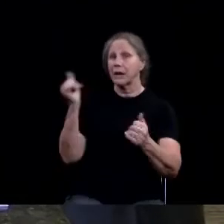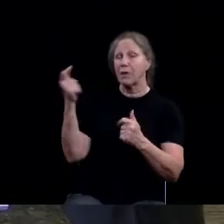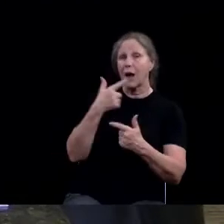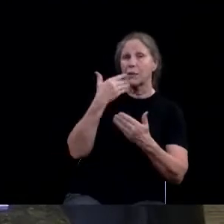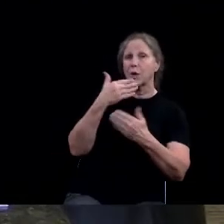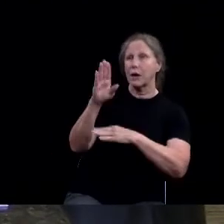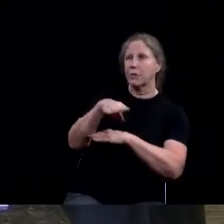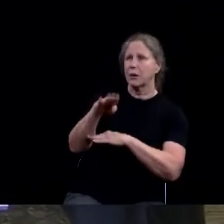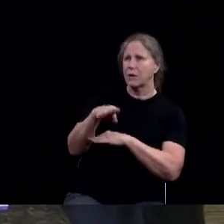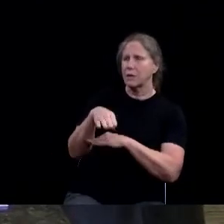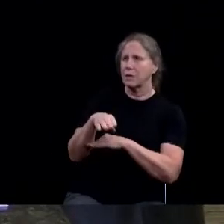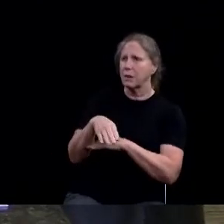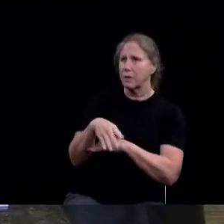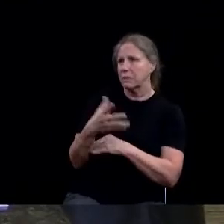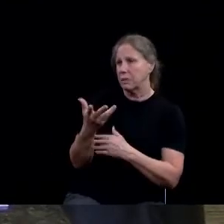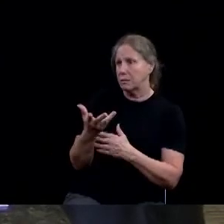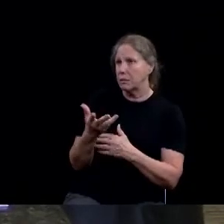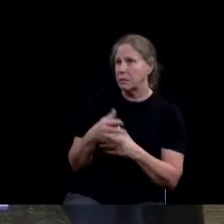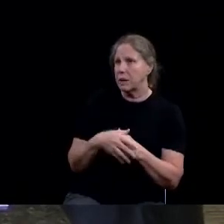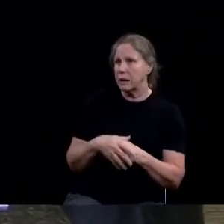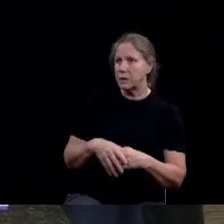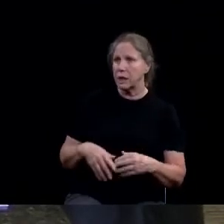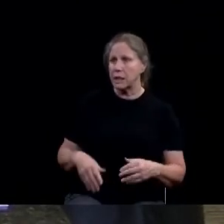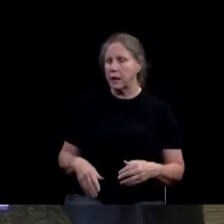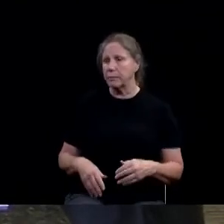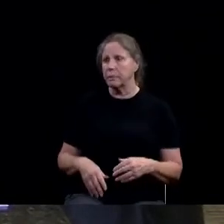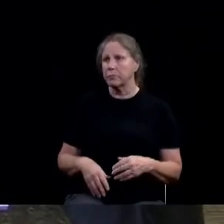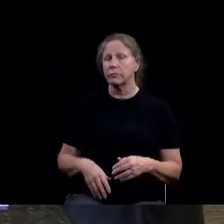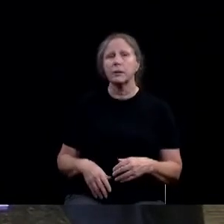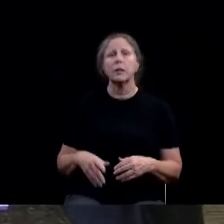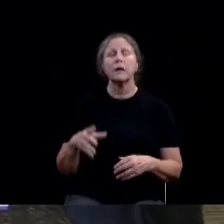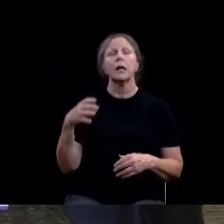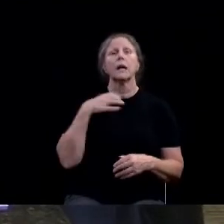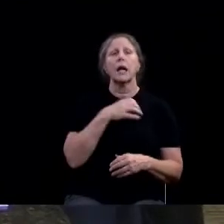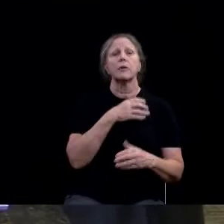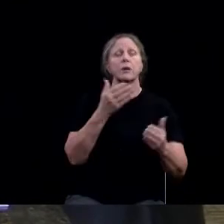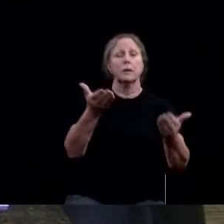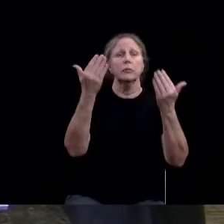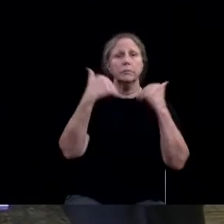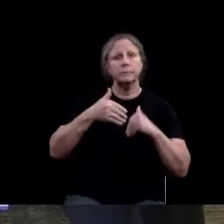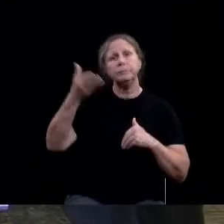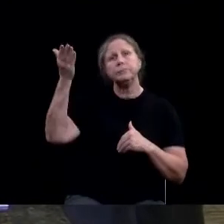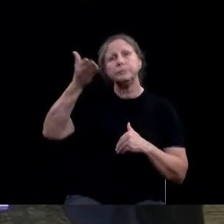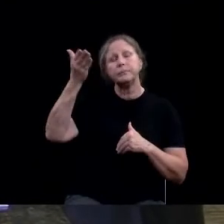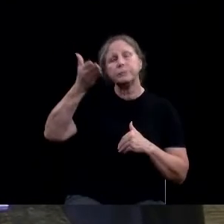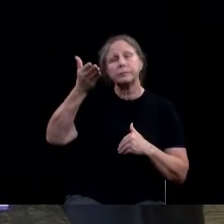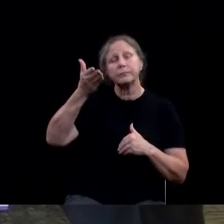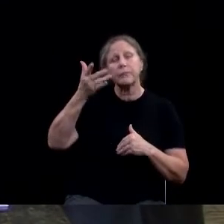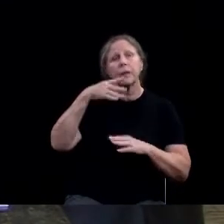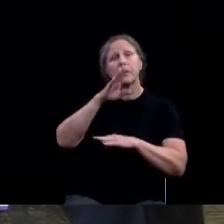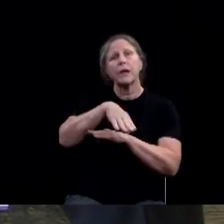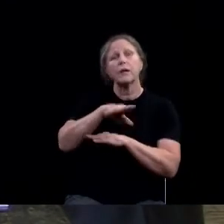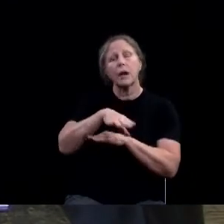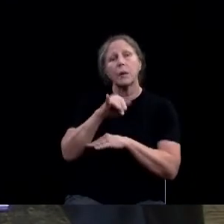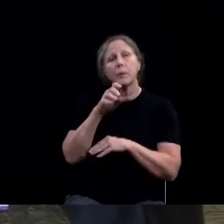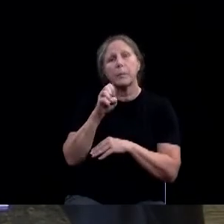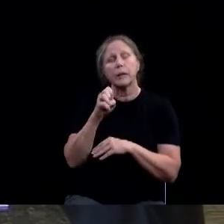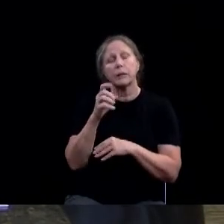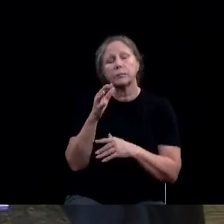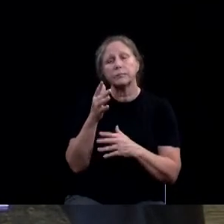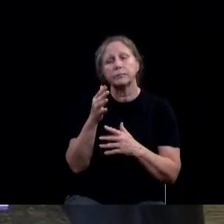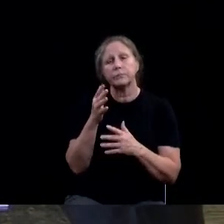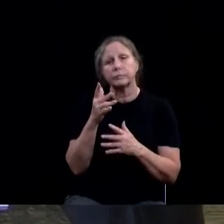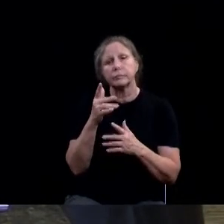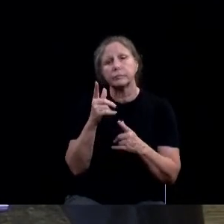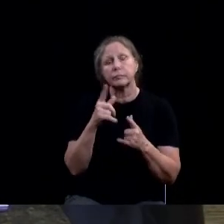Mayor and Council, our next presentation this afternoon will be made by Millette Hopping, President and CEO of